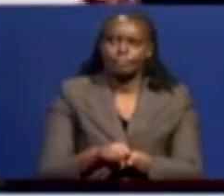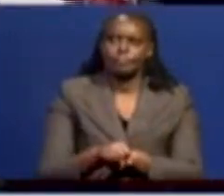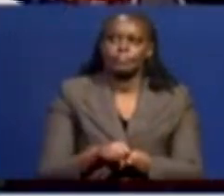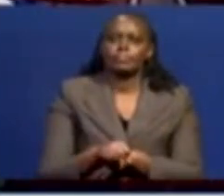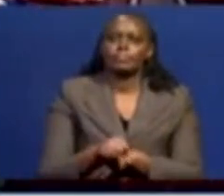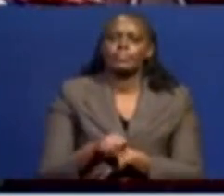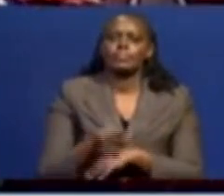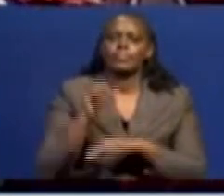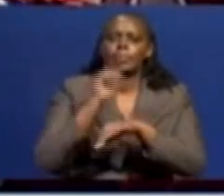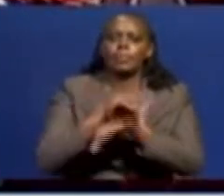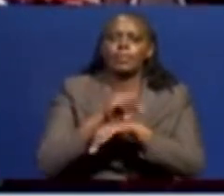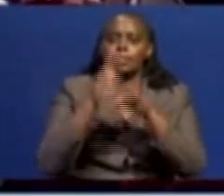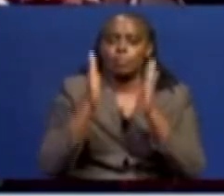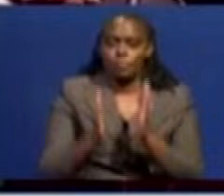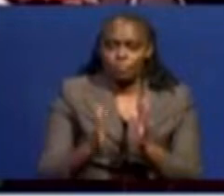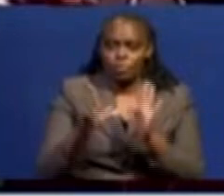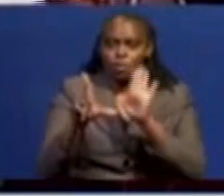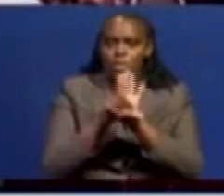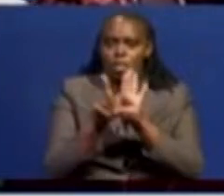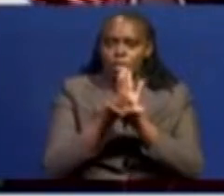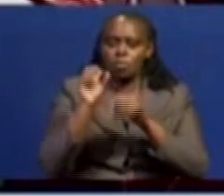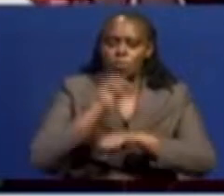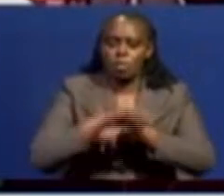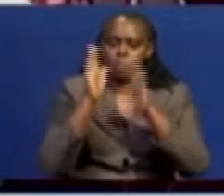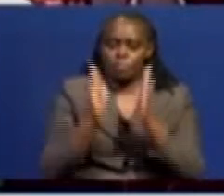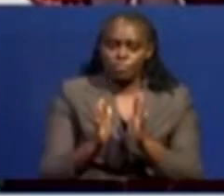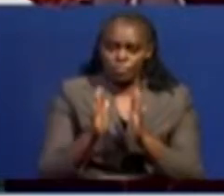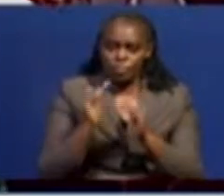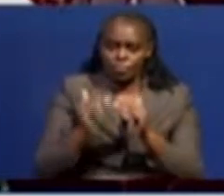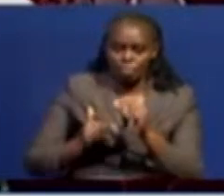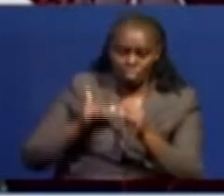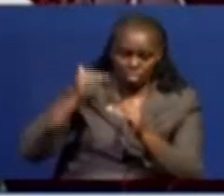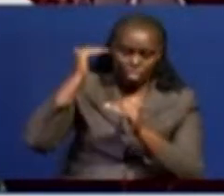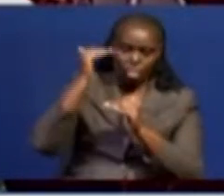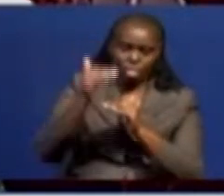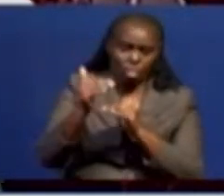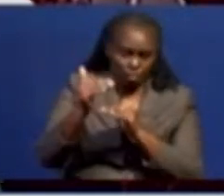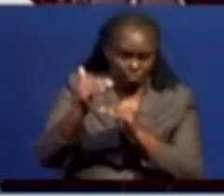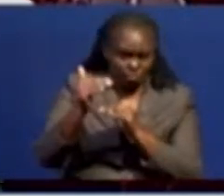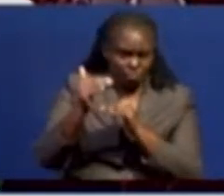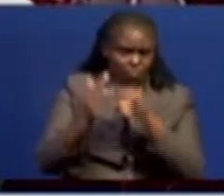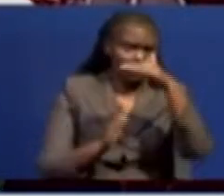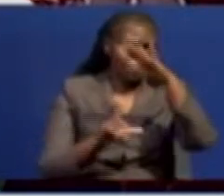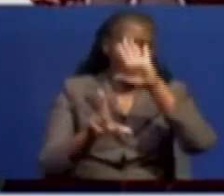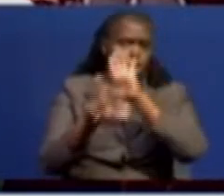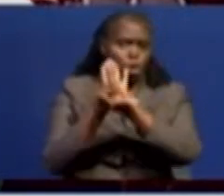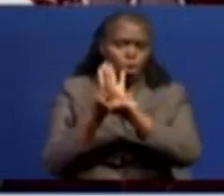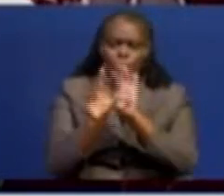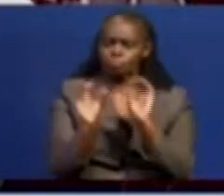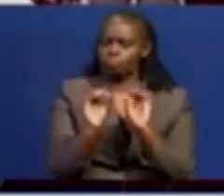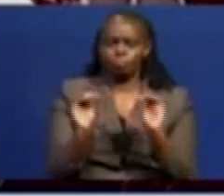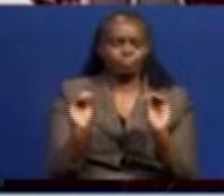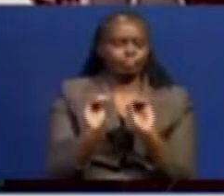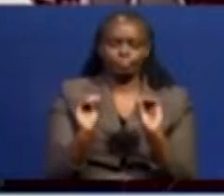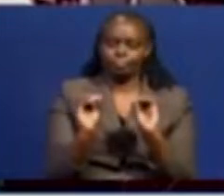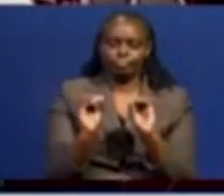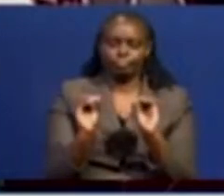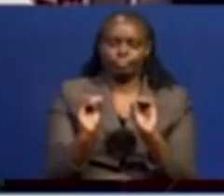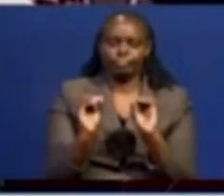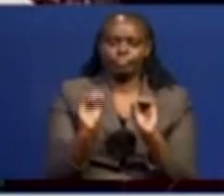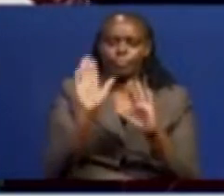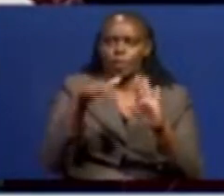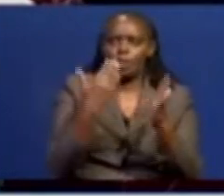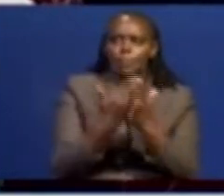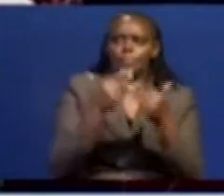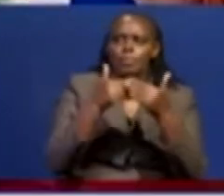Yes. Does an advisory by a legal advisor supersede the provisions of the law? No.